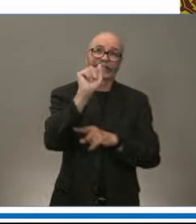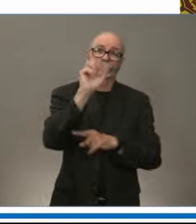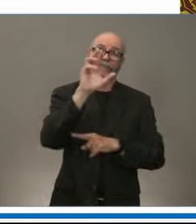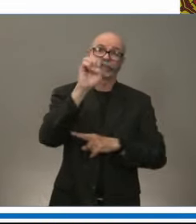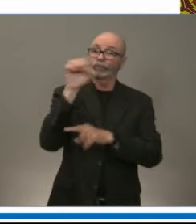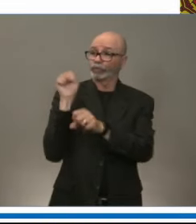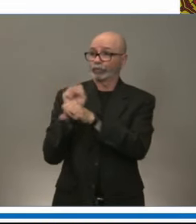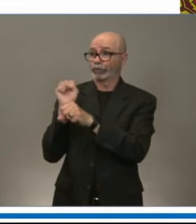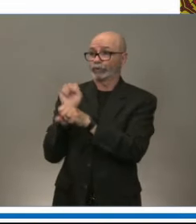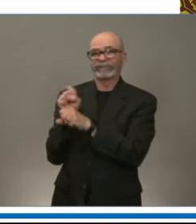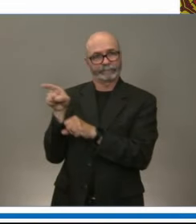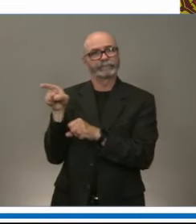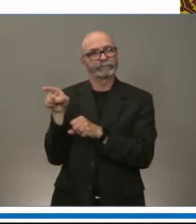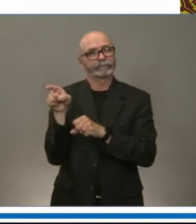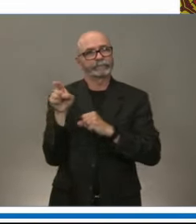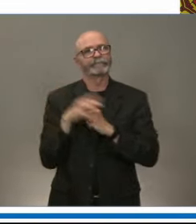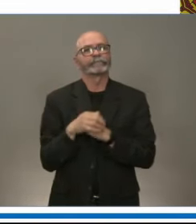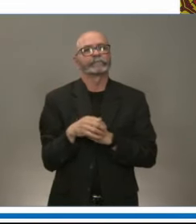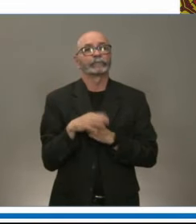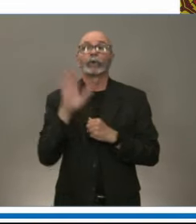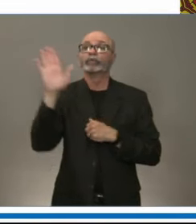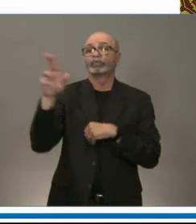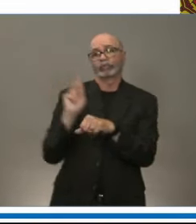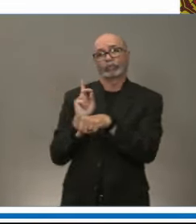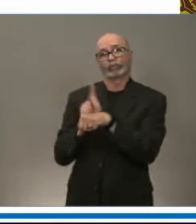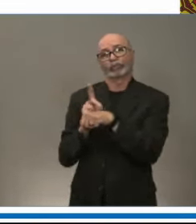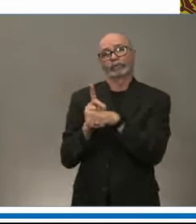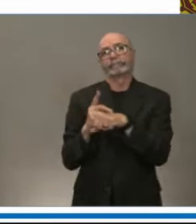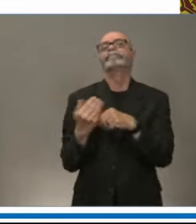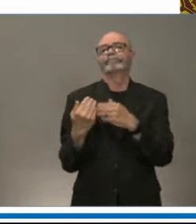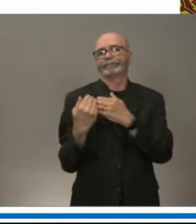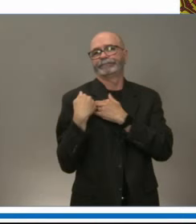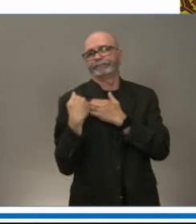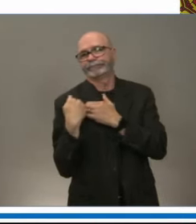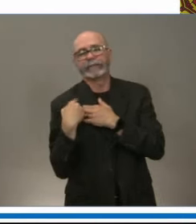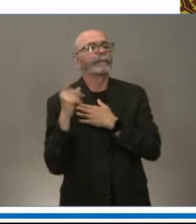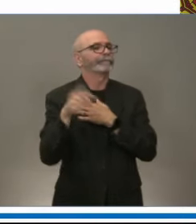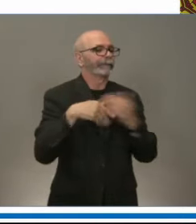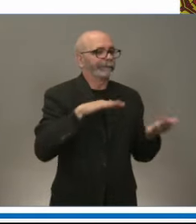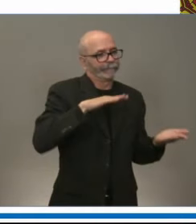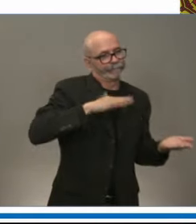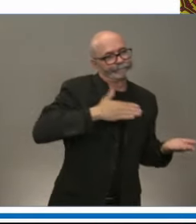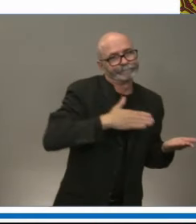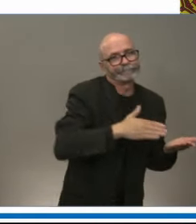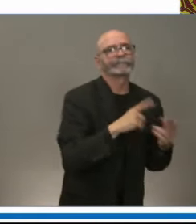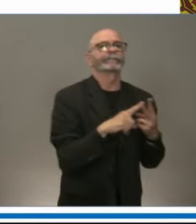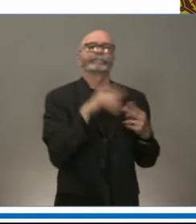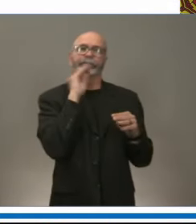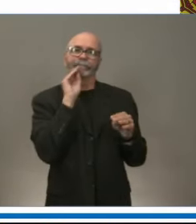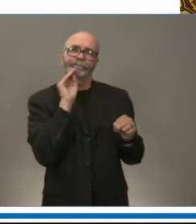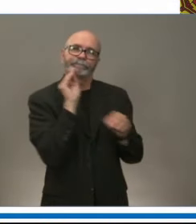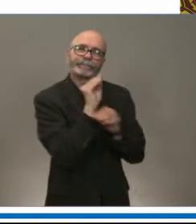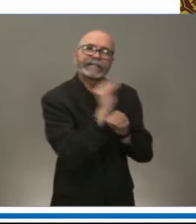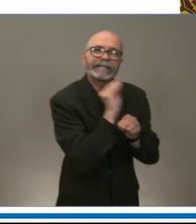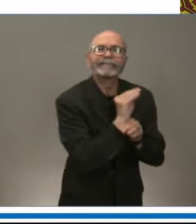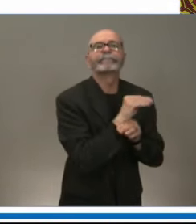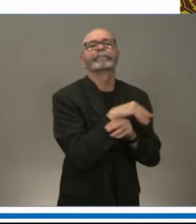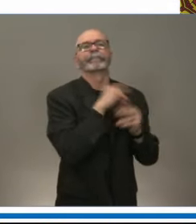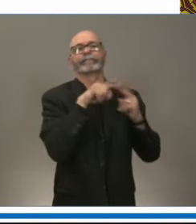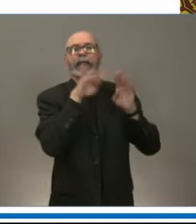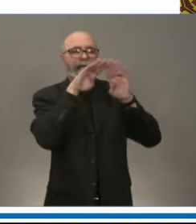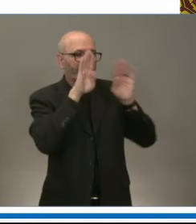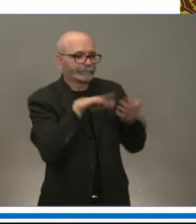have to be performed: housekeeping, meals, personal care, and respite. However, given